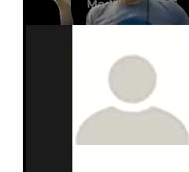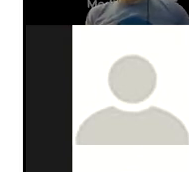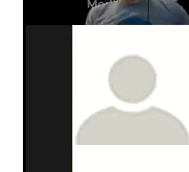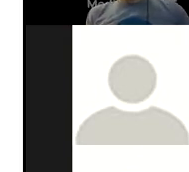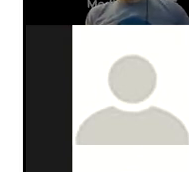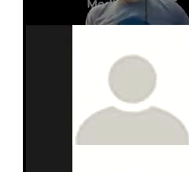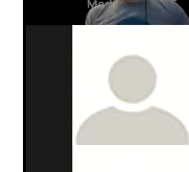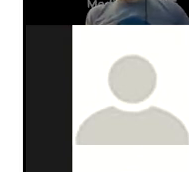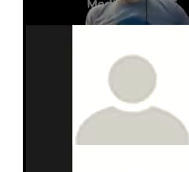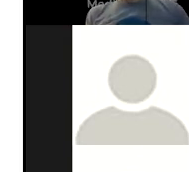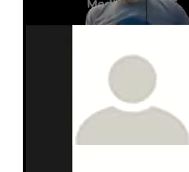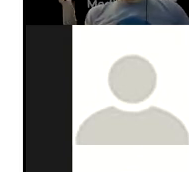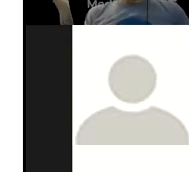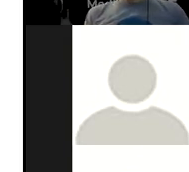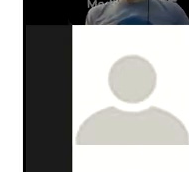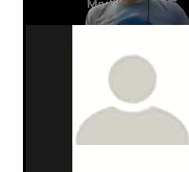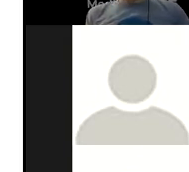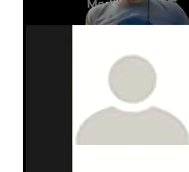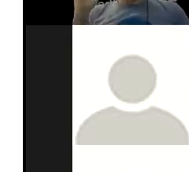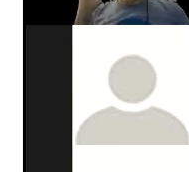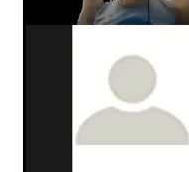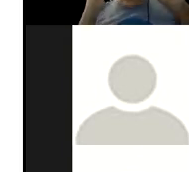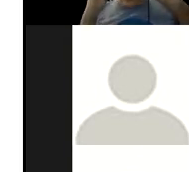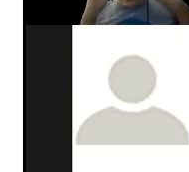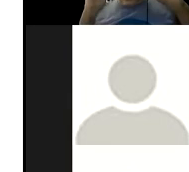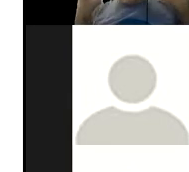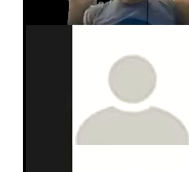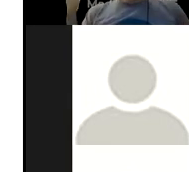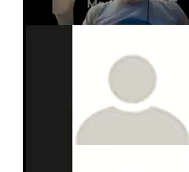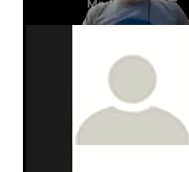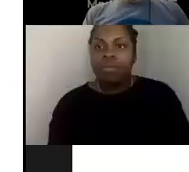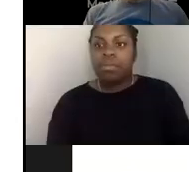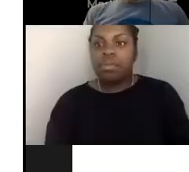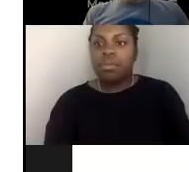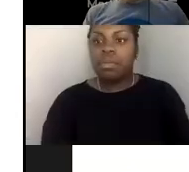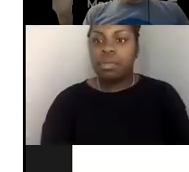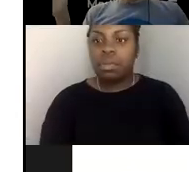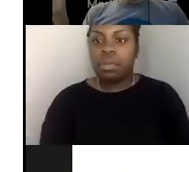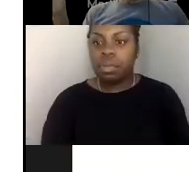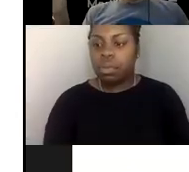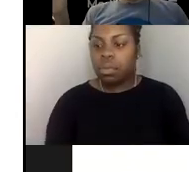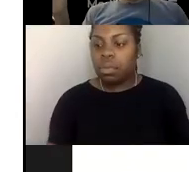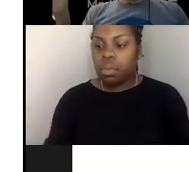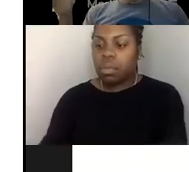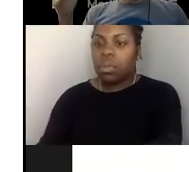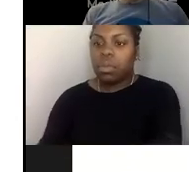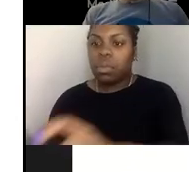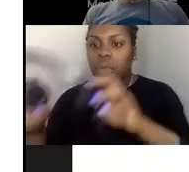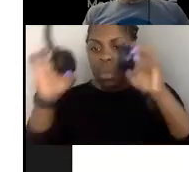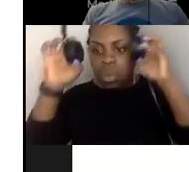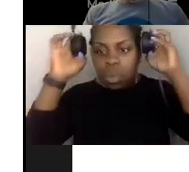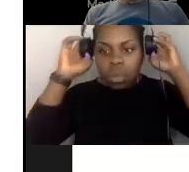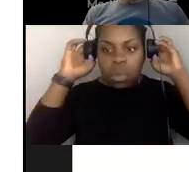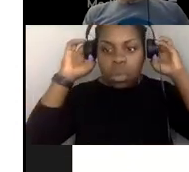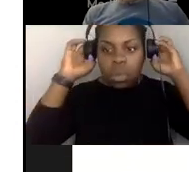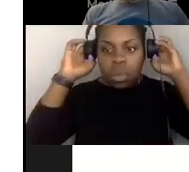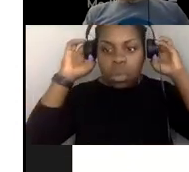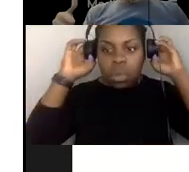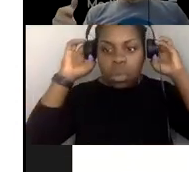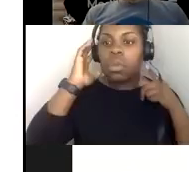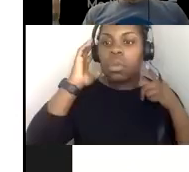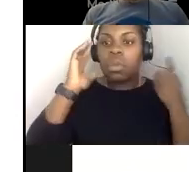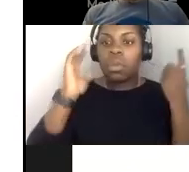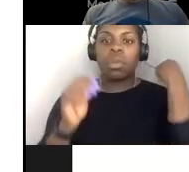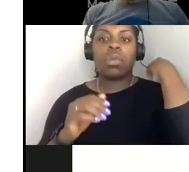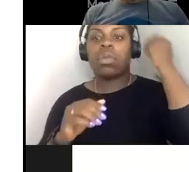All these ads that come up, I mean, some of them are from location data, or they're sort of virtual location data about where you've been, where you're